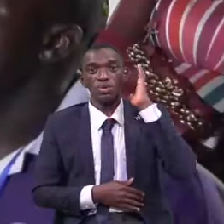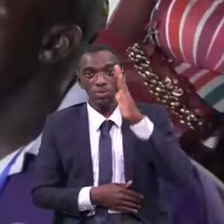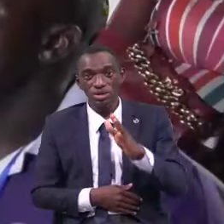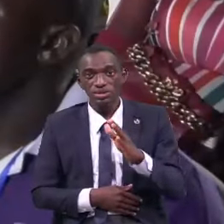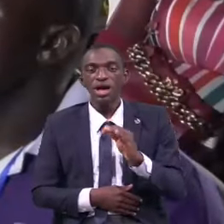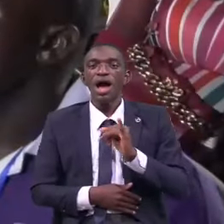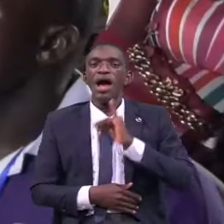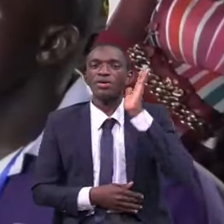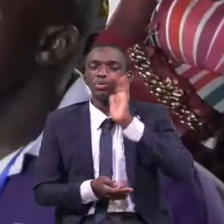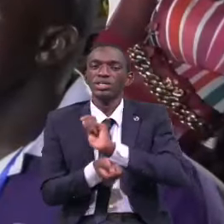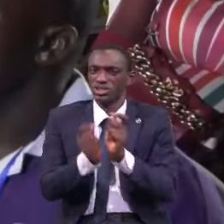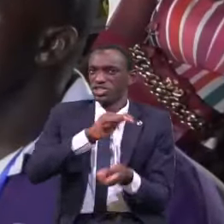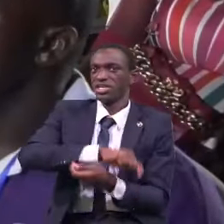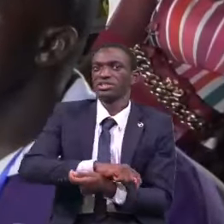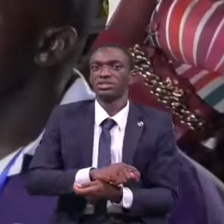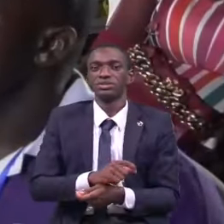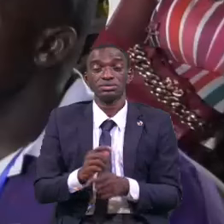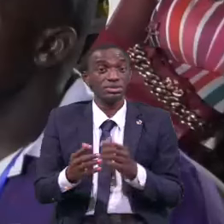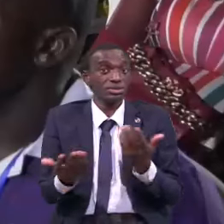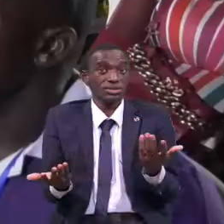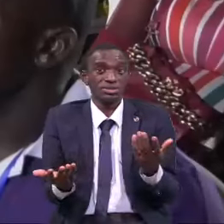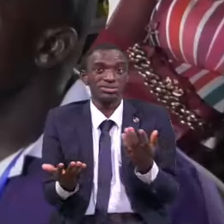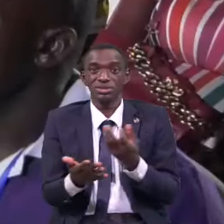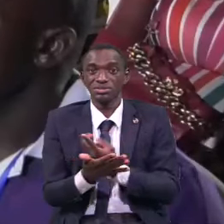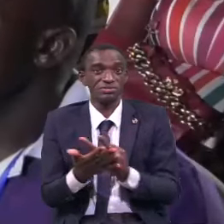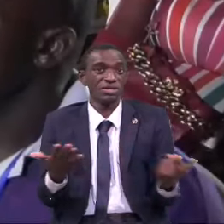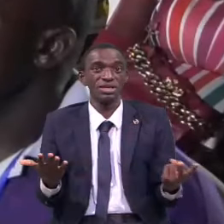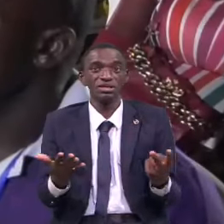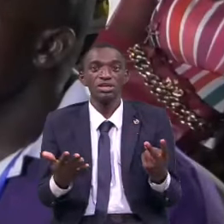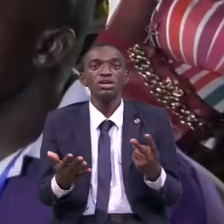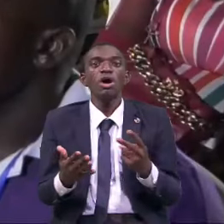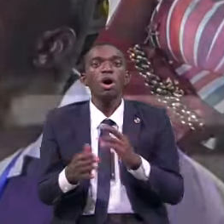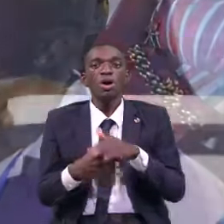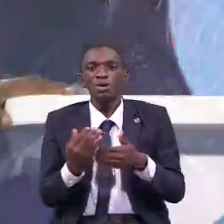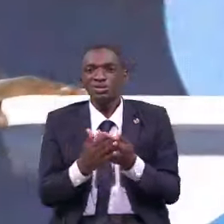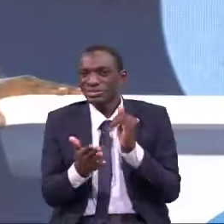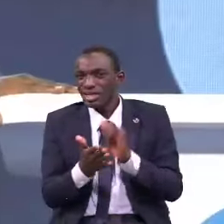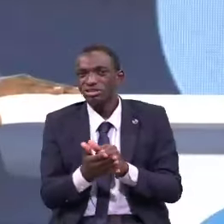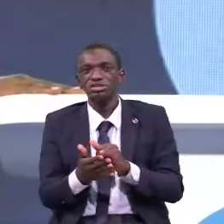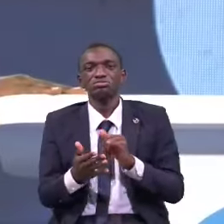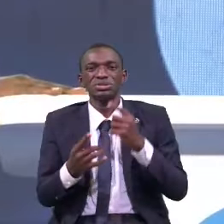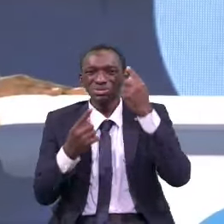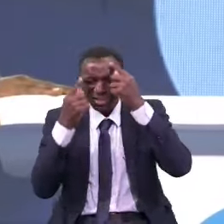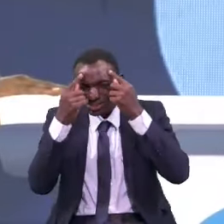I will change. All that, reason with the Lord, has not changed you.